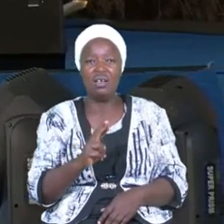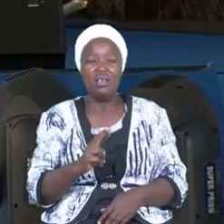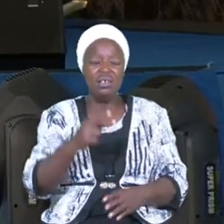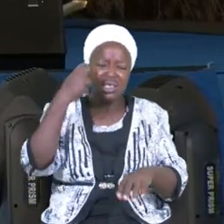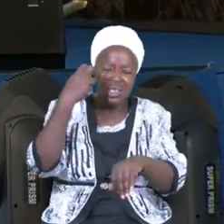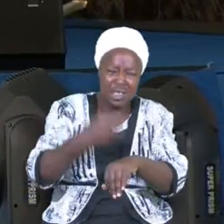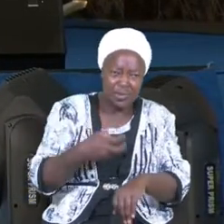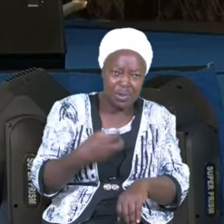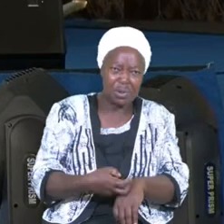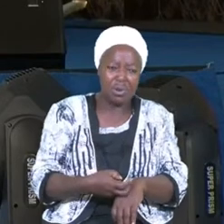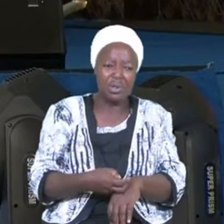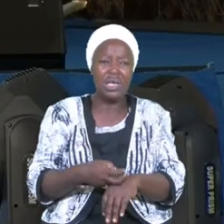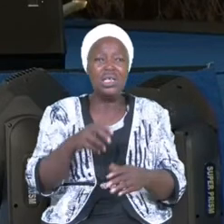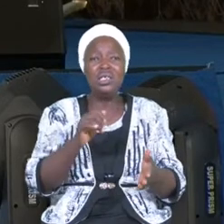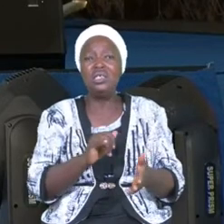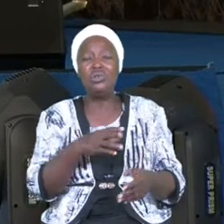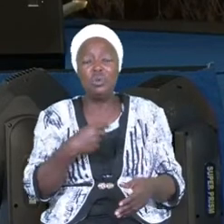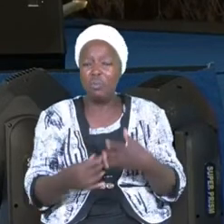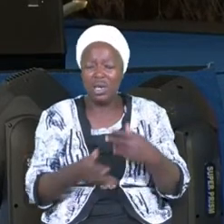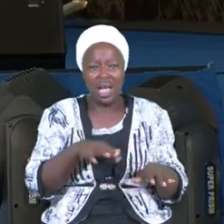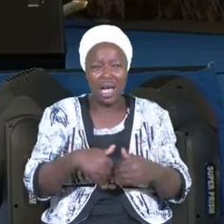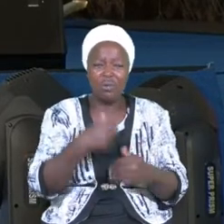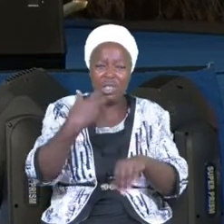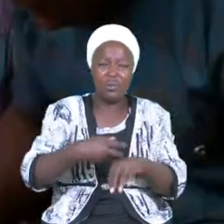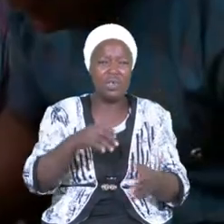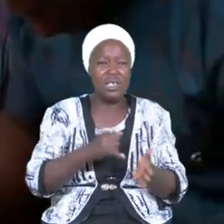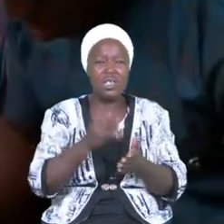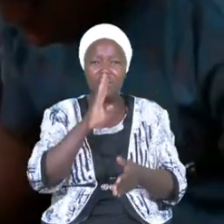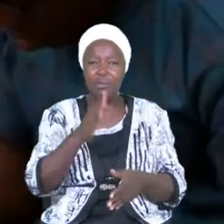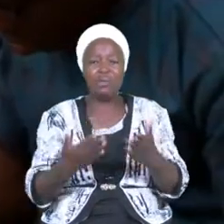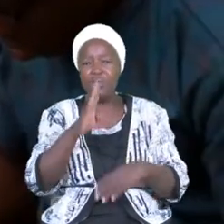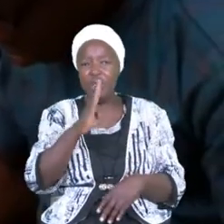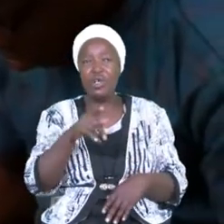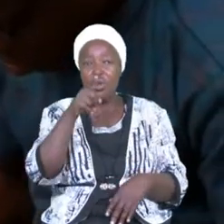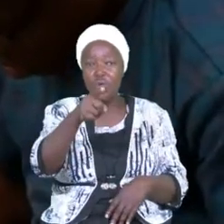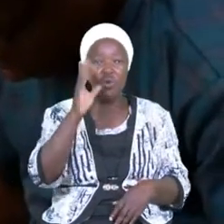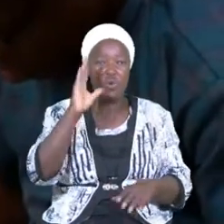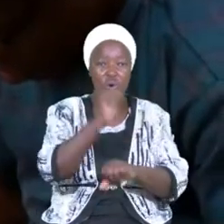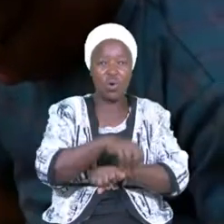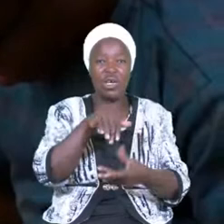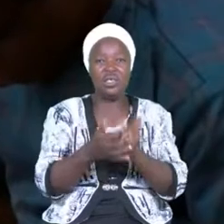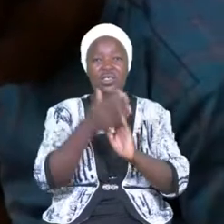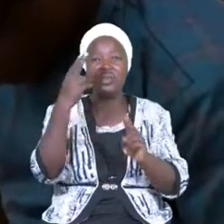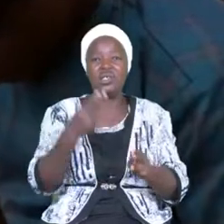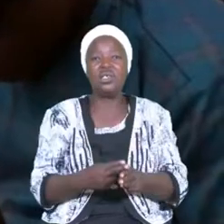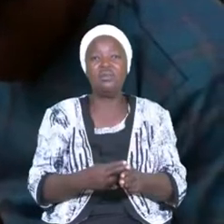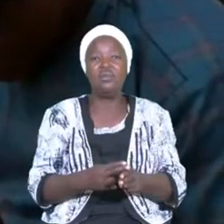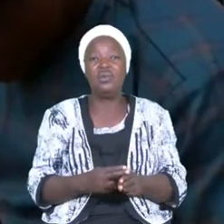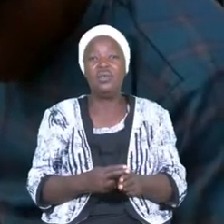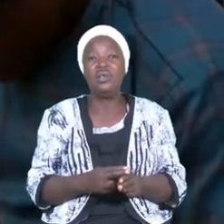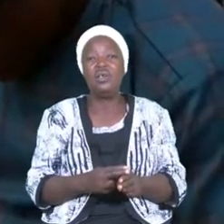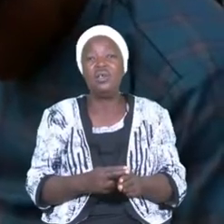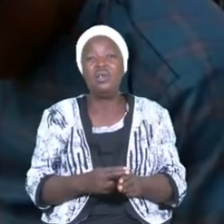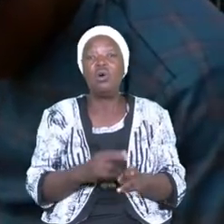that terrain may be, you will conquer in Jesus' name. Young adults and